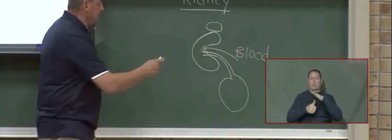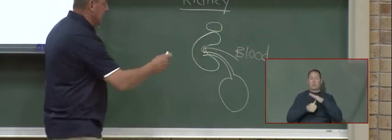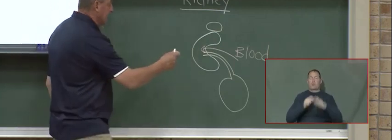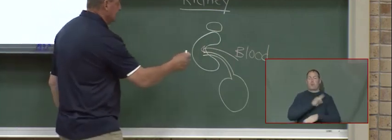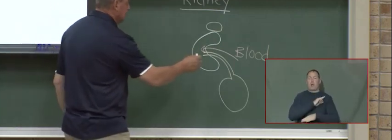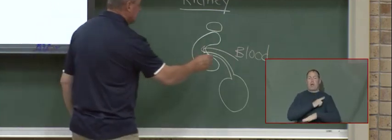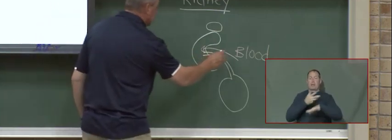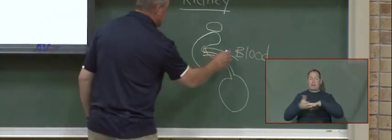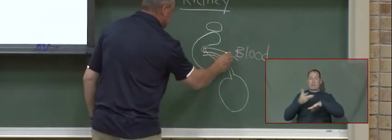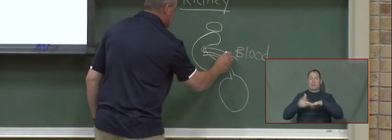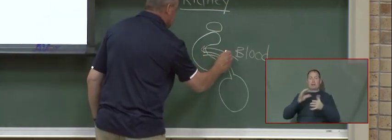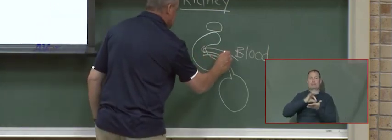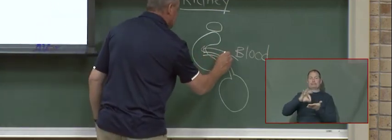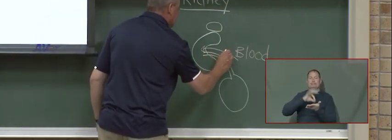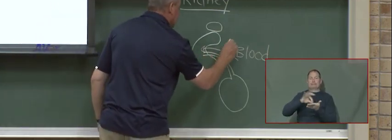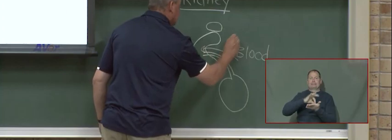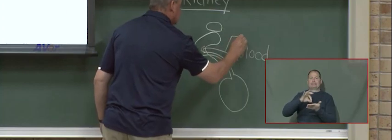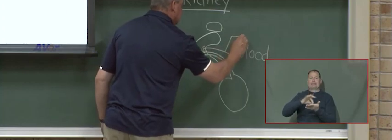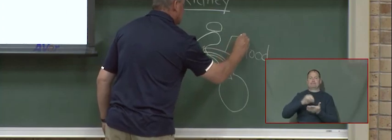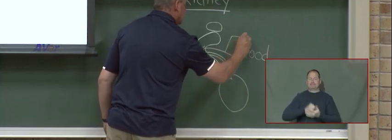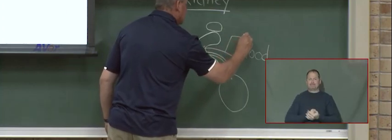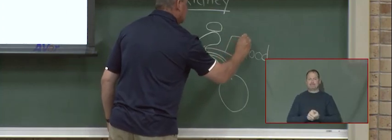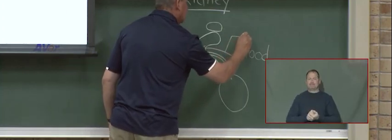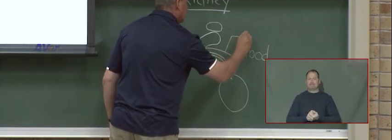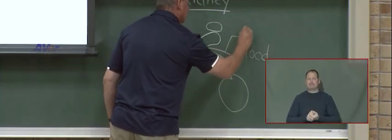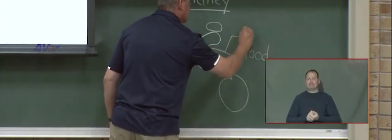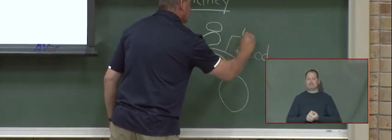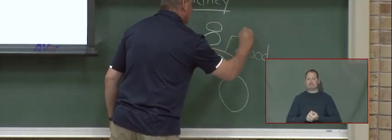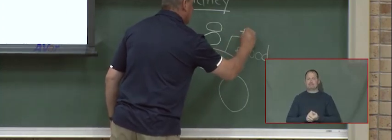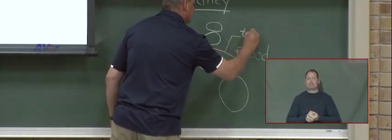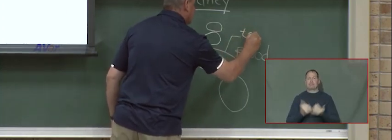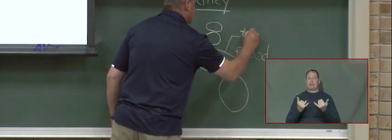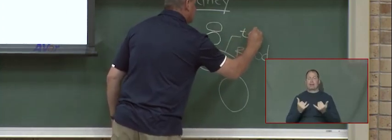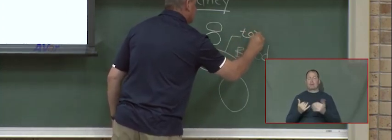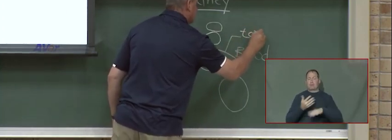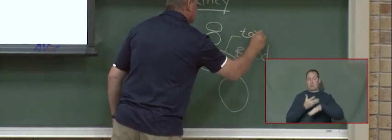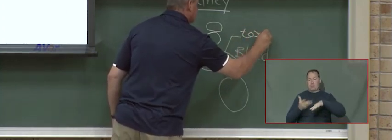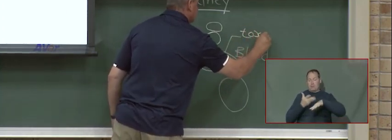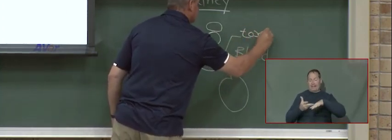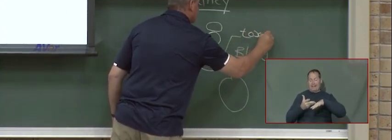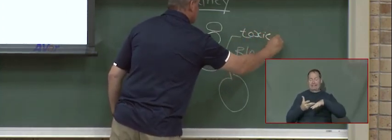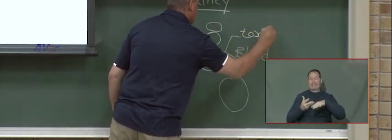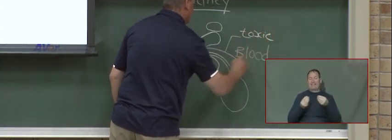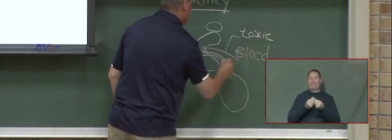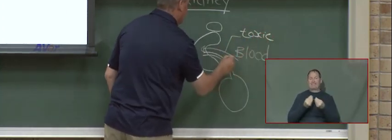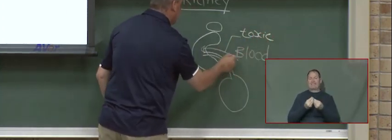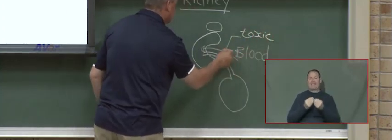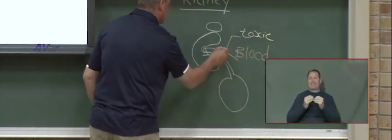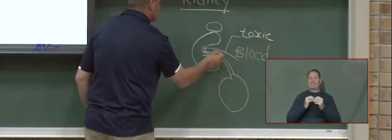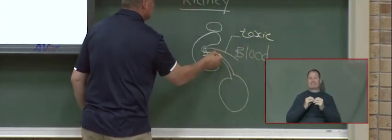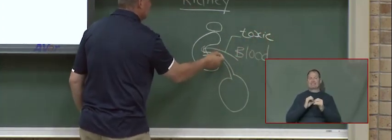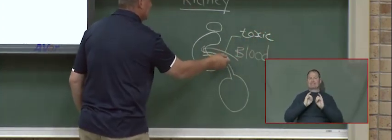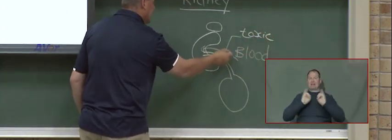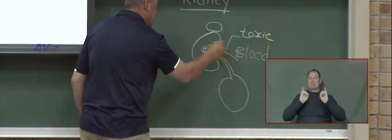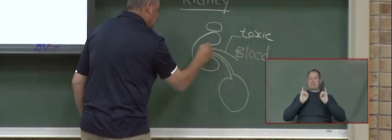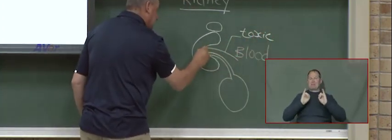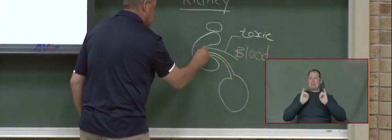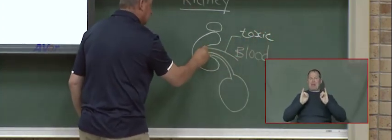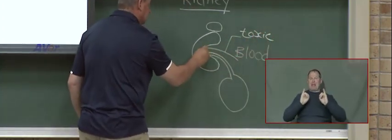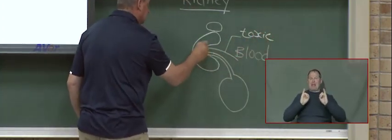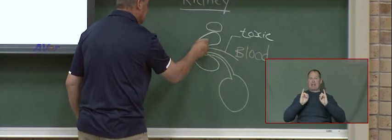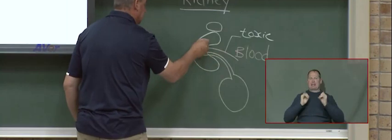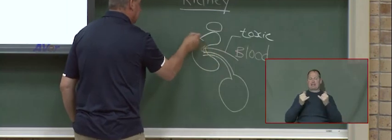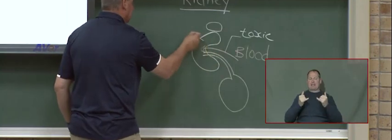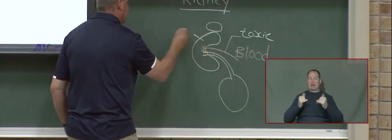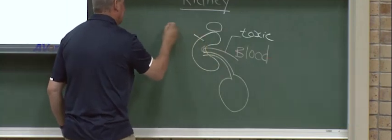in the blood that comes in, there are substances which are toxic. Those substances will go into